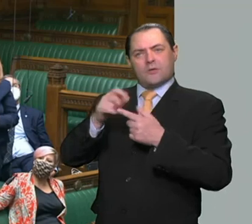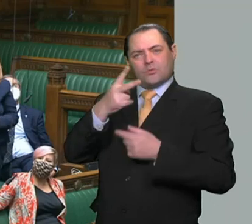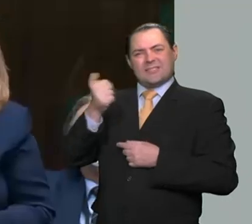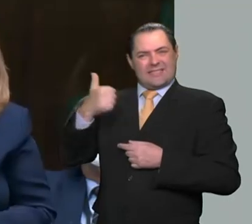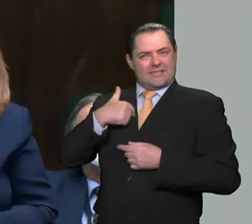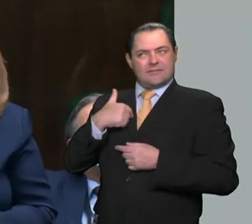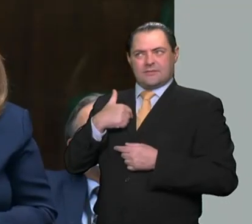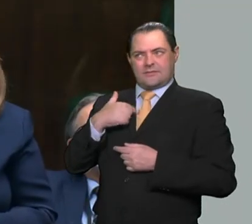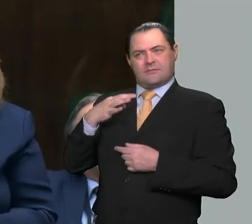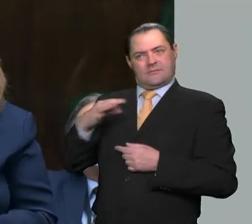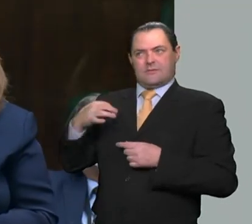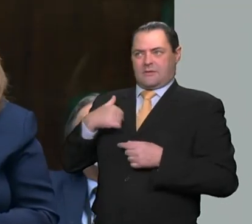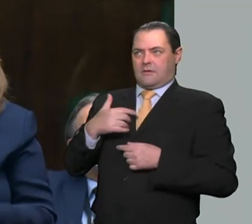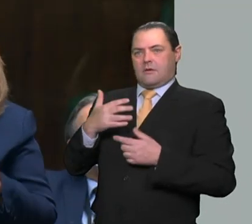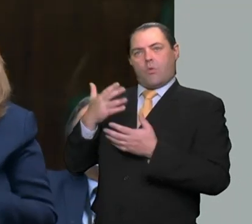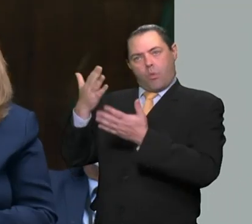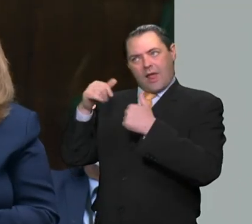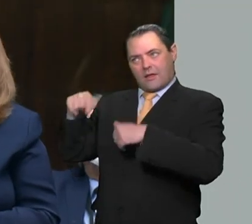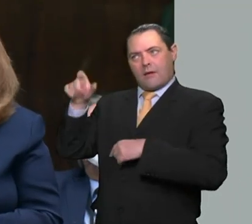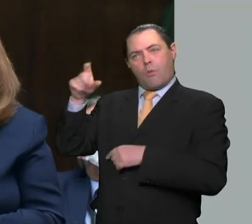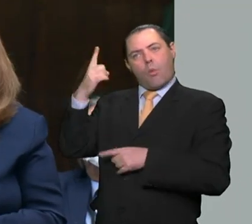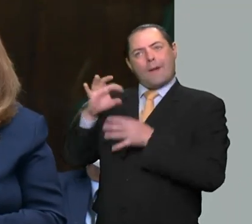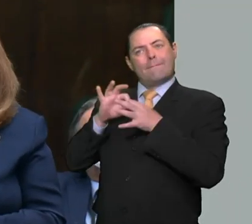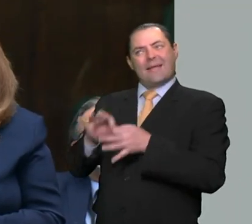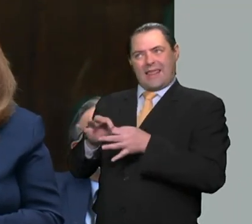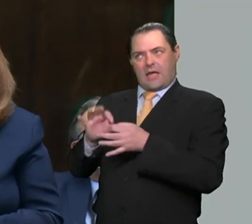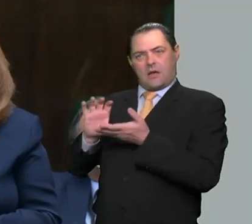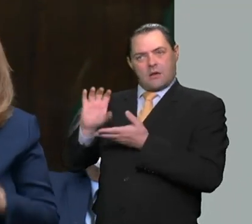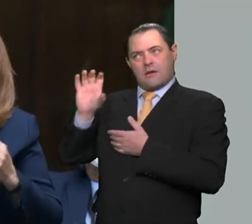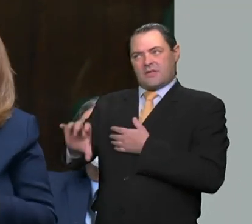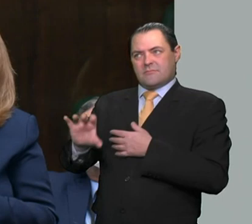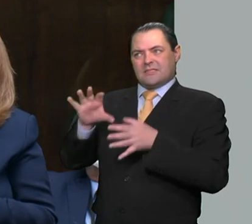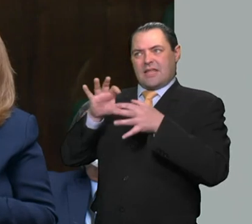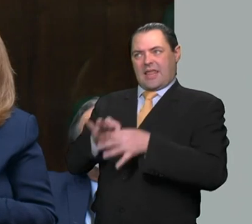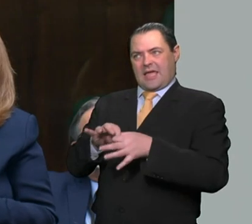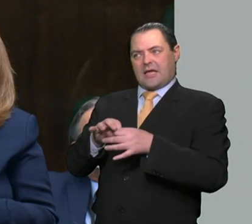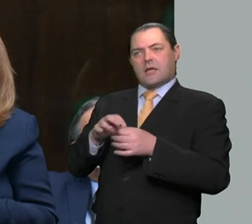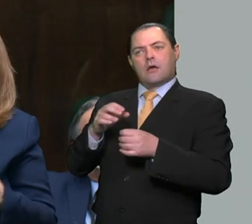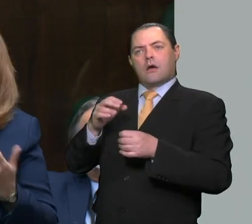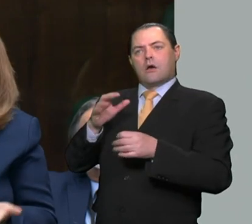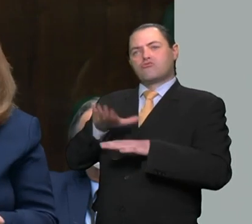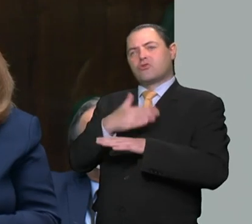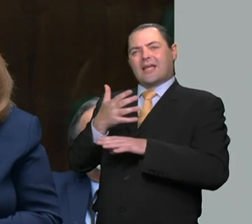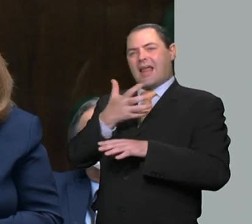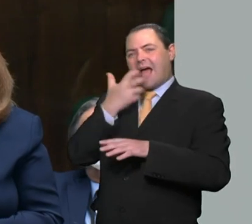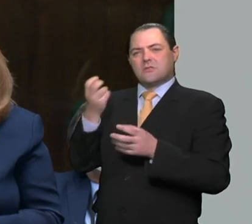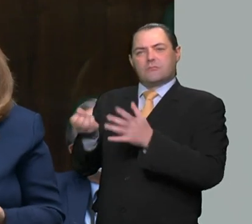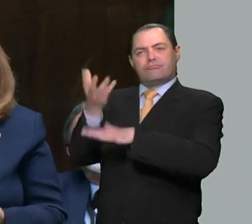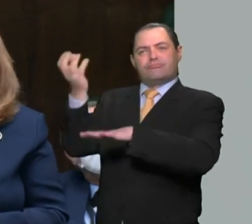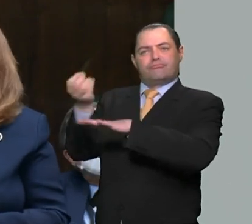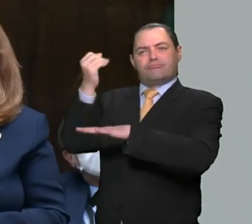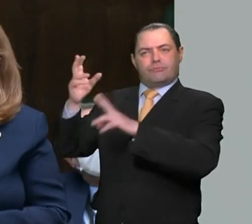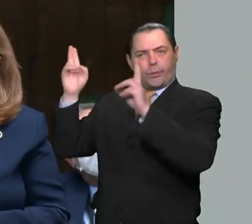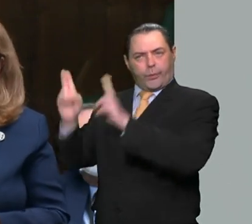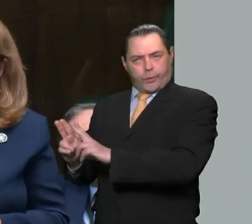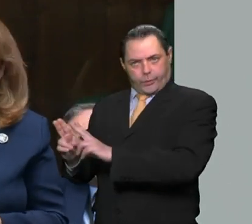welcoming today's announcement by INEOS of £1 billion of investment into cutting greenhouse gas emissions at its Grangemouth plant and